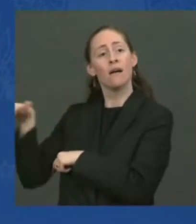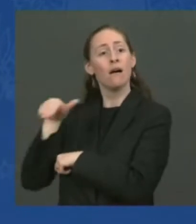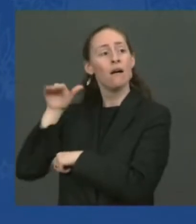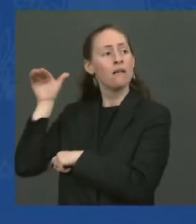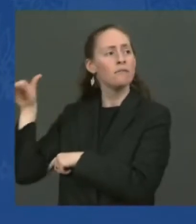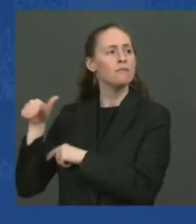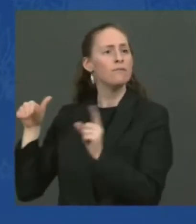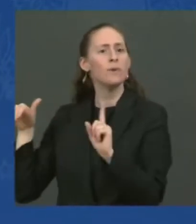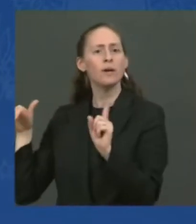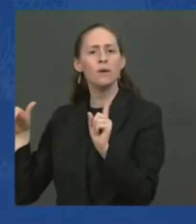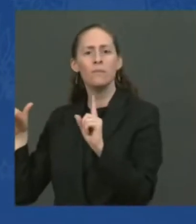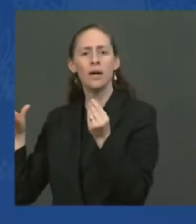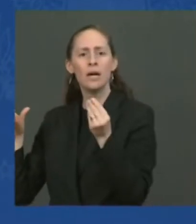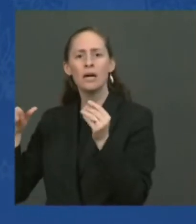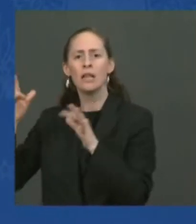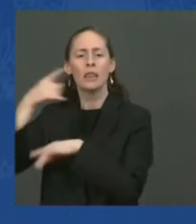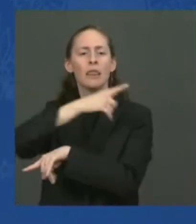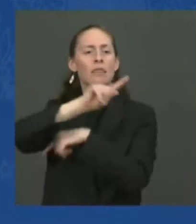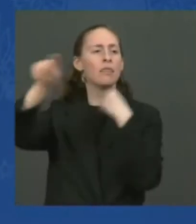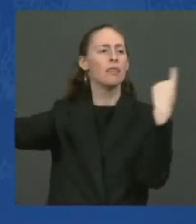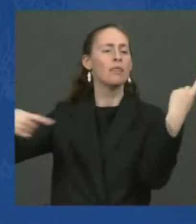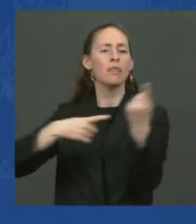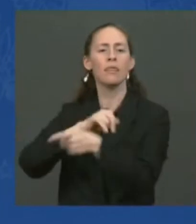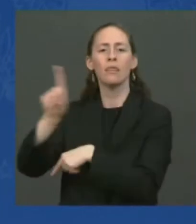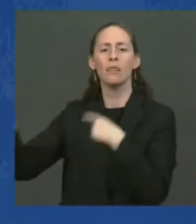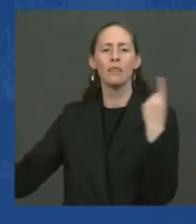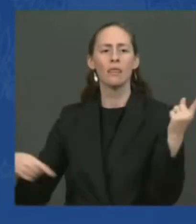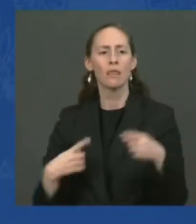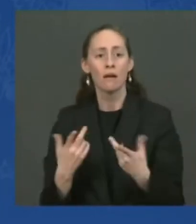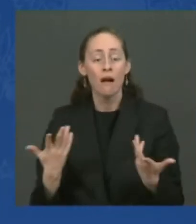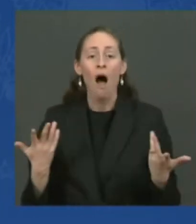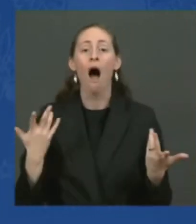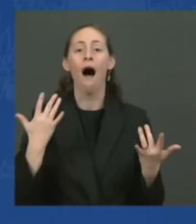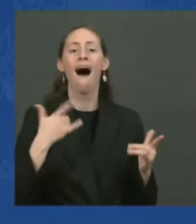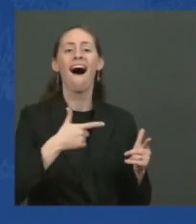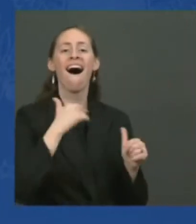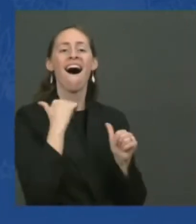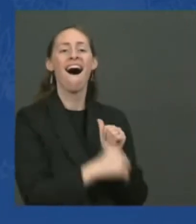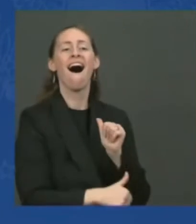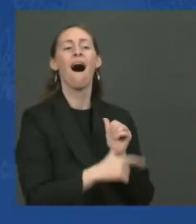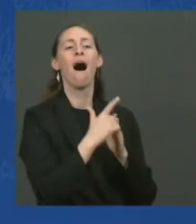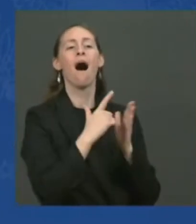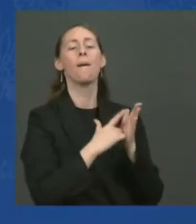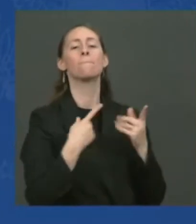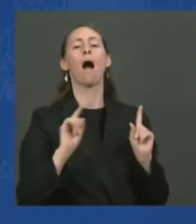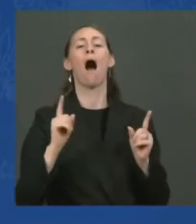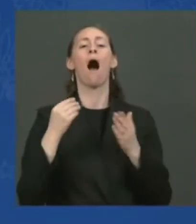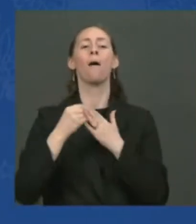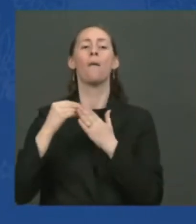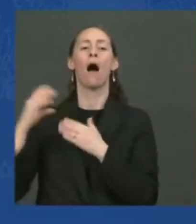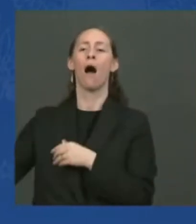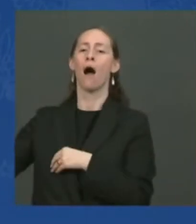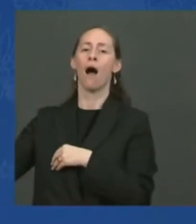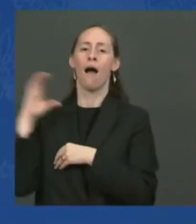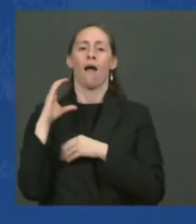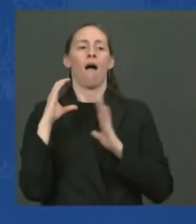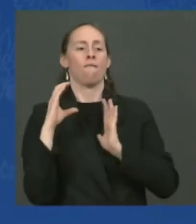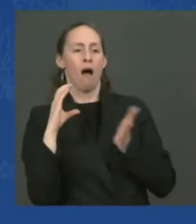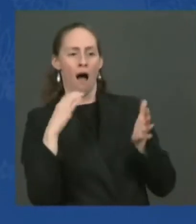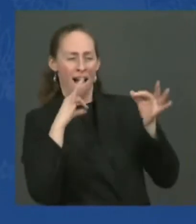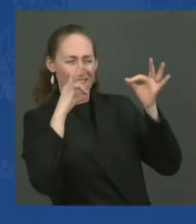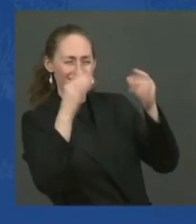it. This new law finally gives us the tools we need to fix the Brent Spence Bridge, and the same is true for major